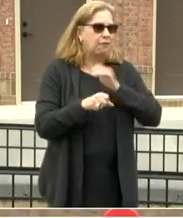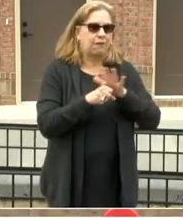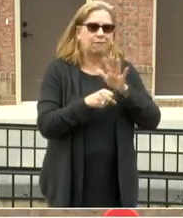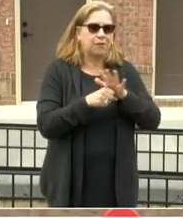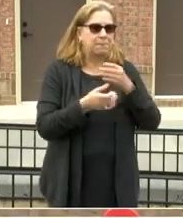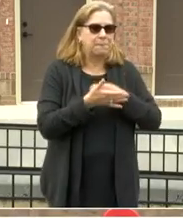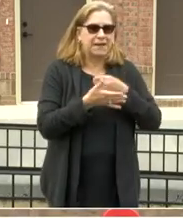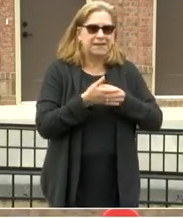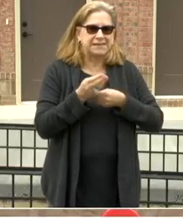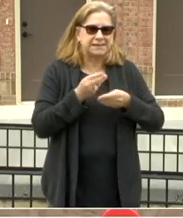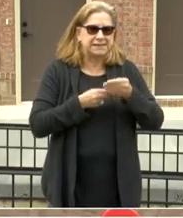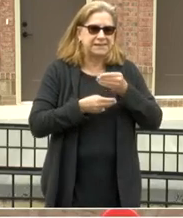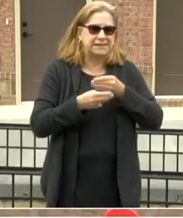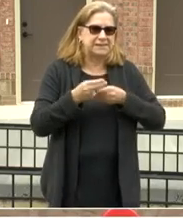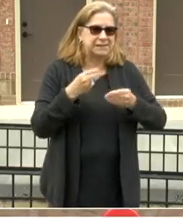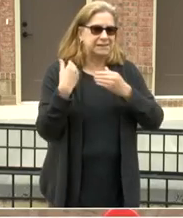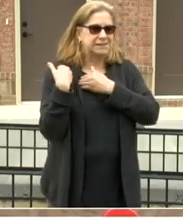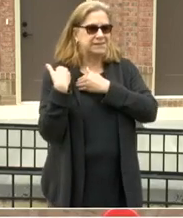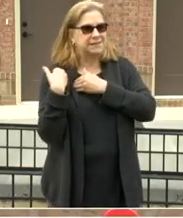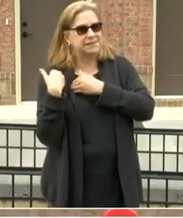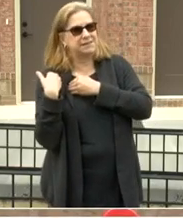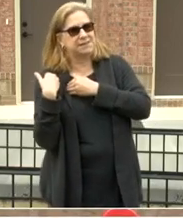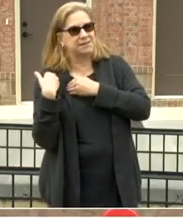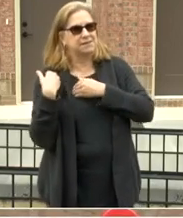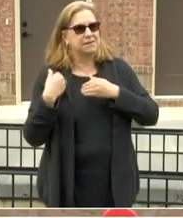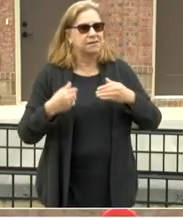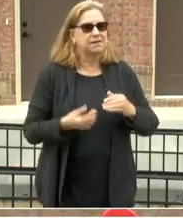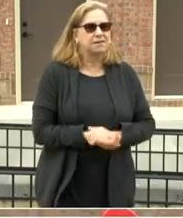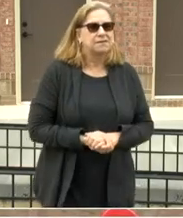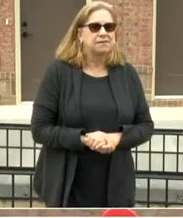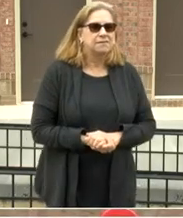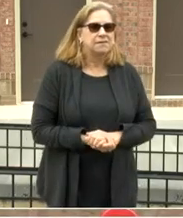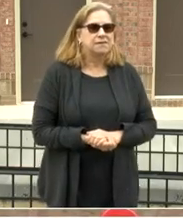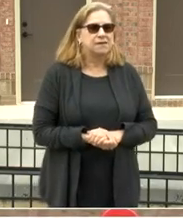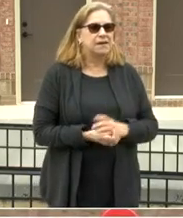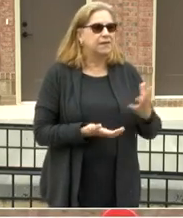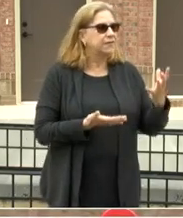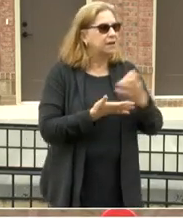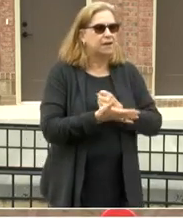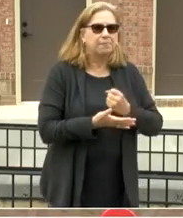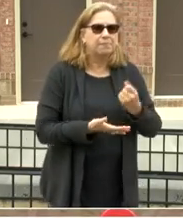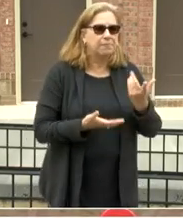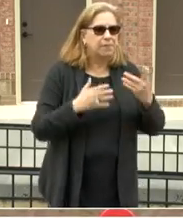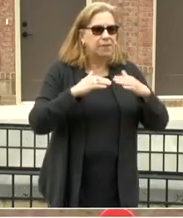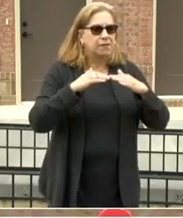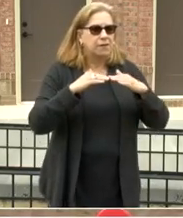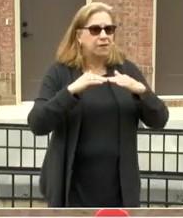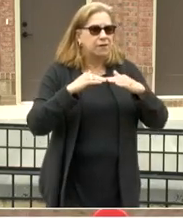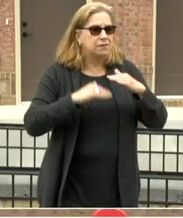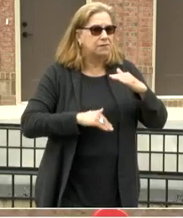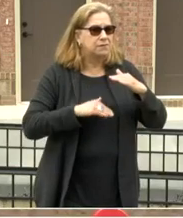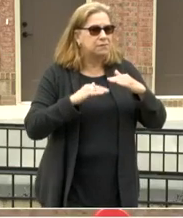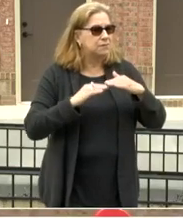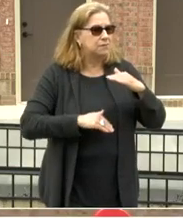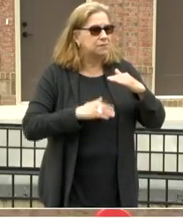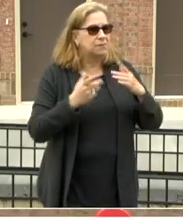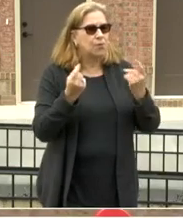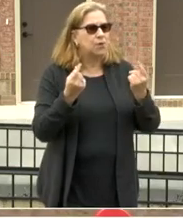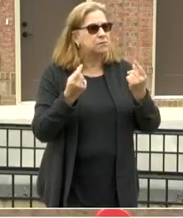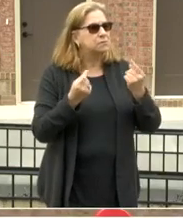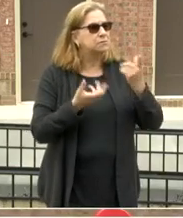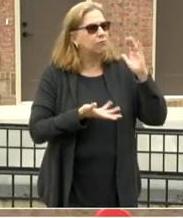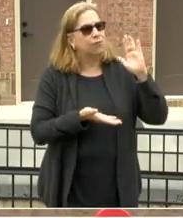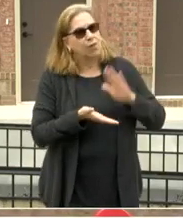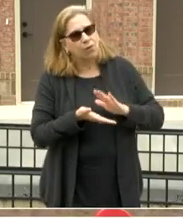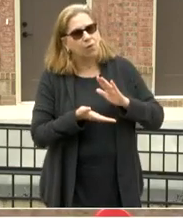housing burdened. And so what is the income, let's say the lowest income of a person that could be considered for a